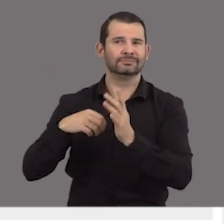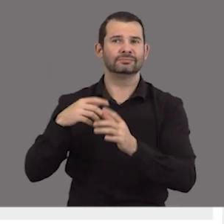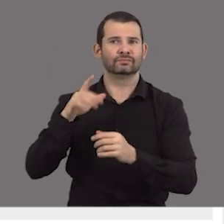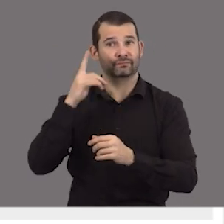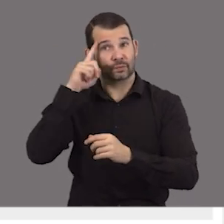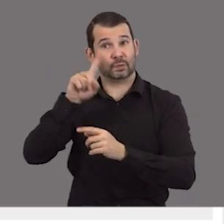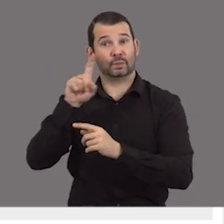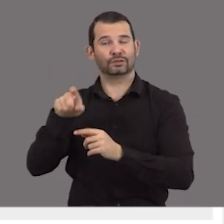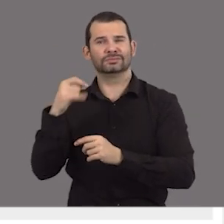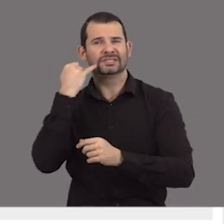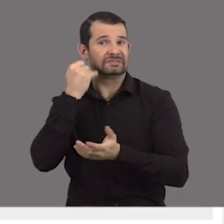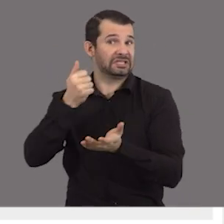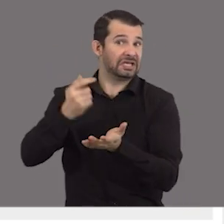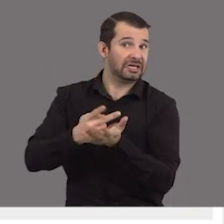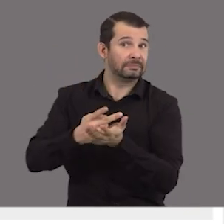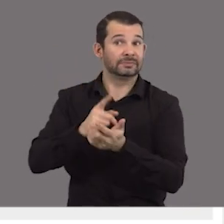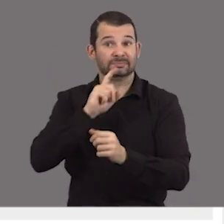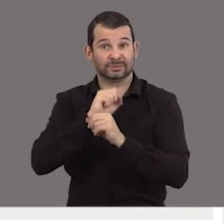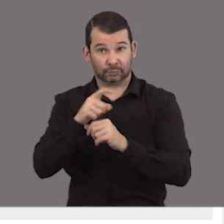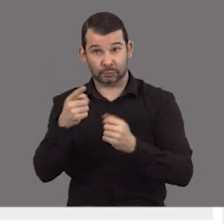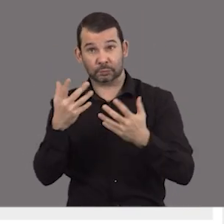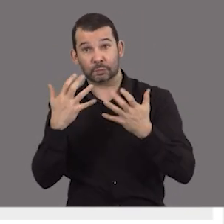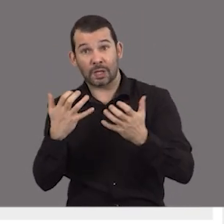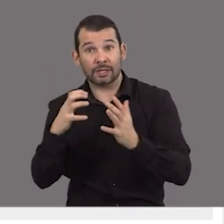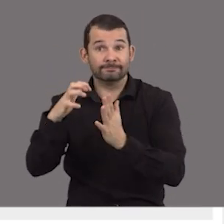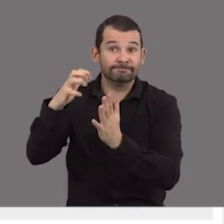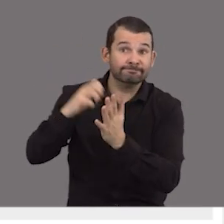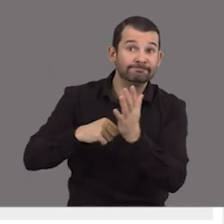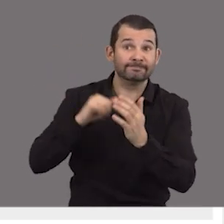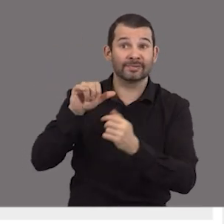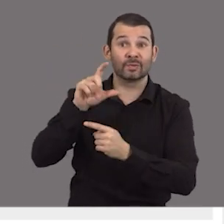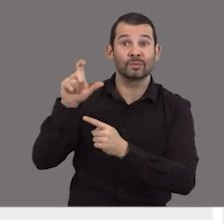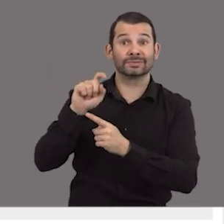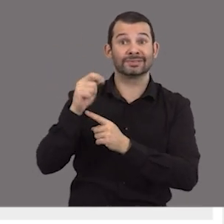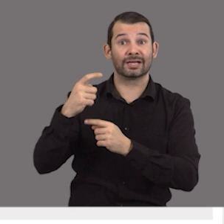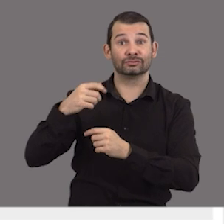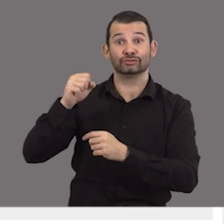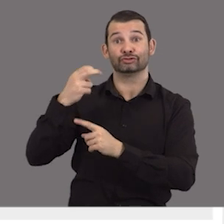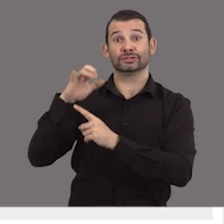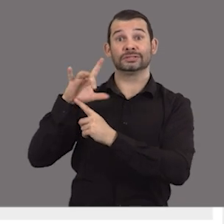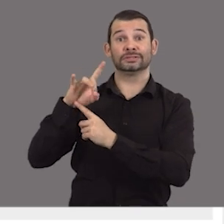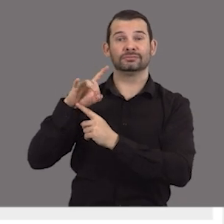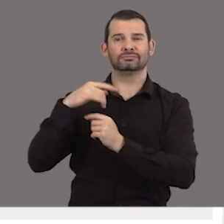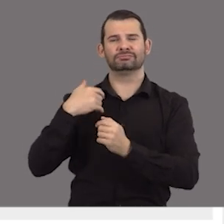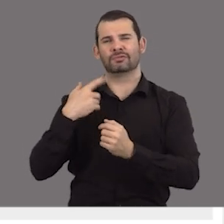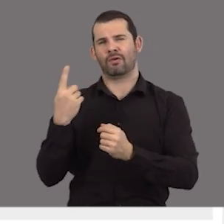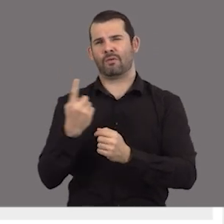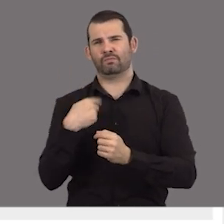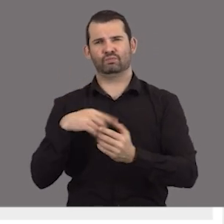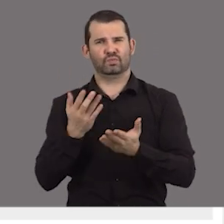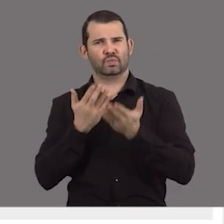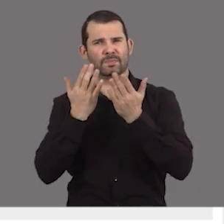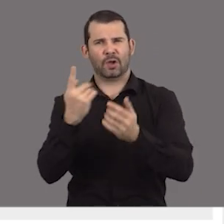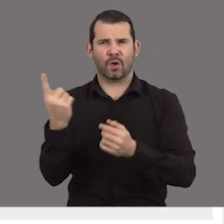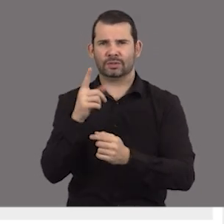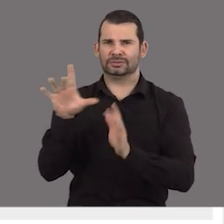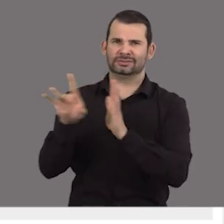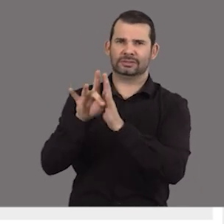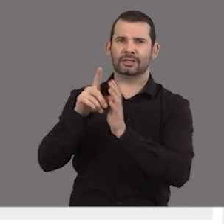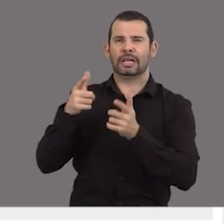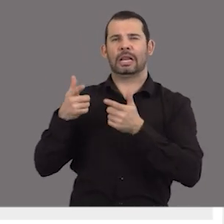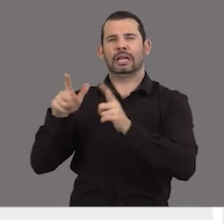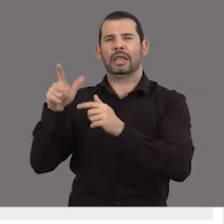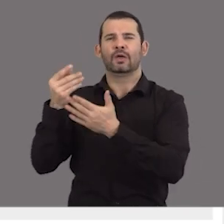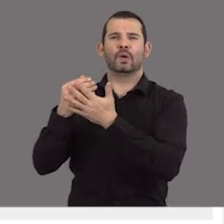the question, if eligible, do you wish to claim the Quebec Tax Shield? And we recommend you always select